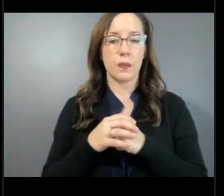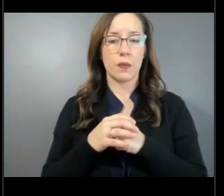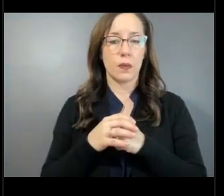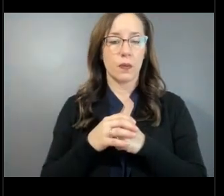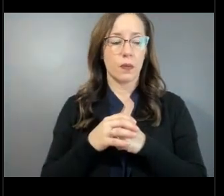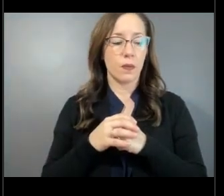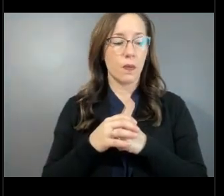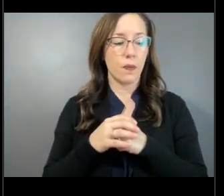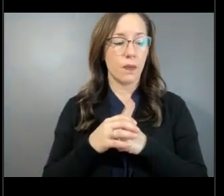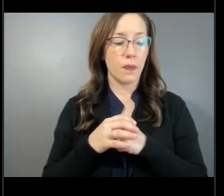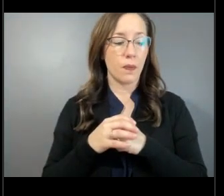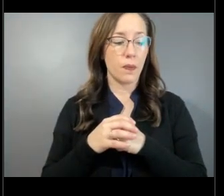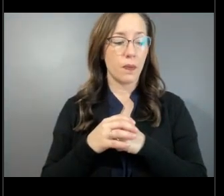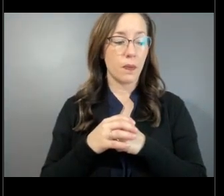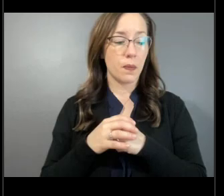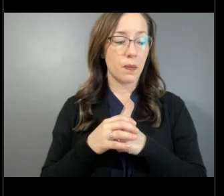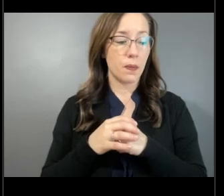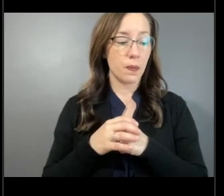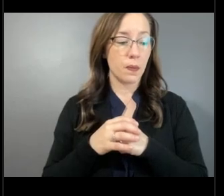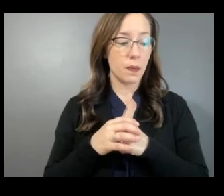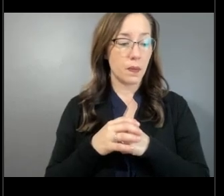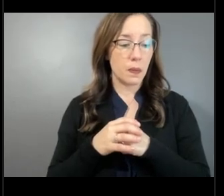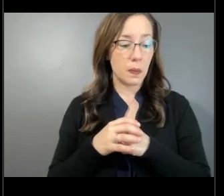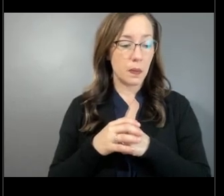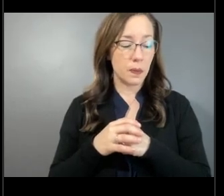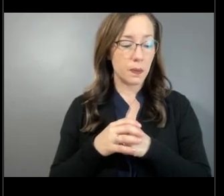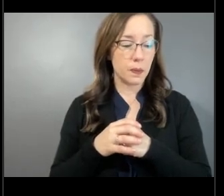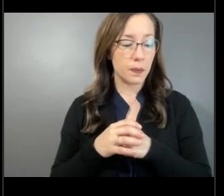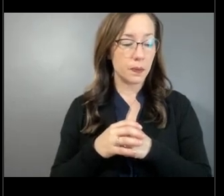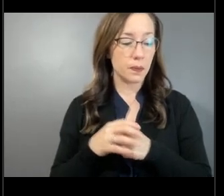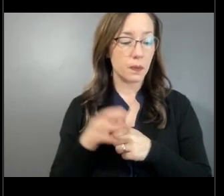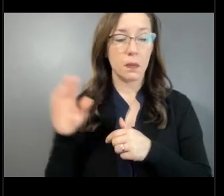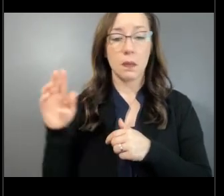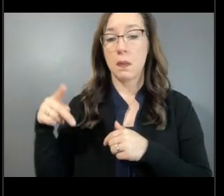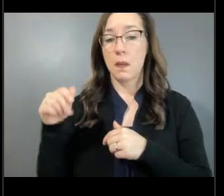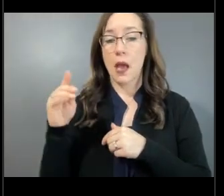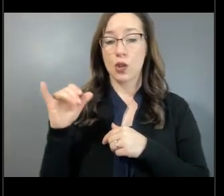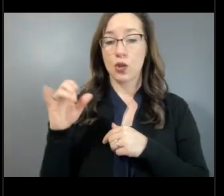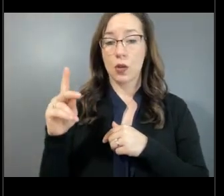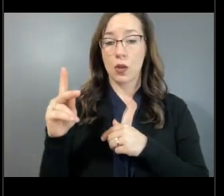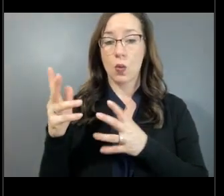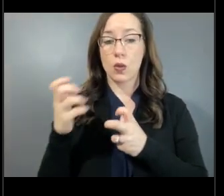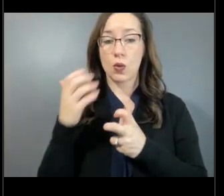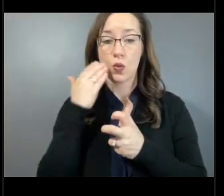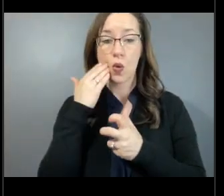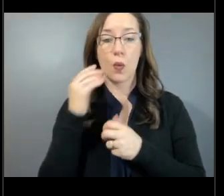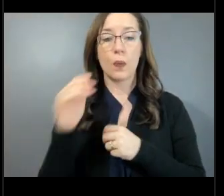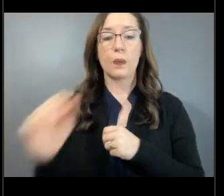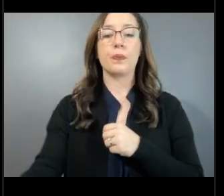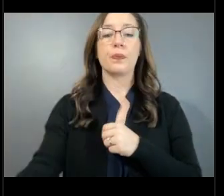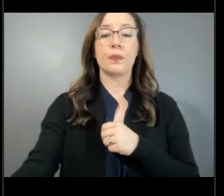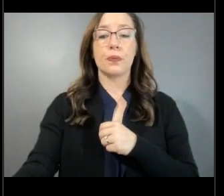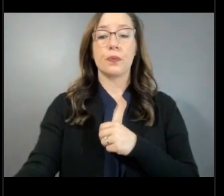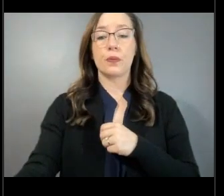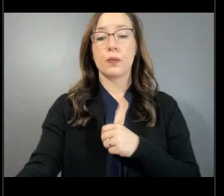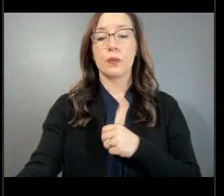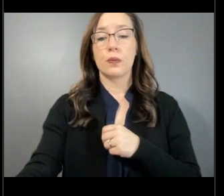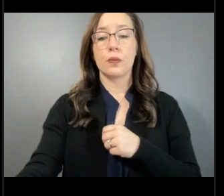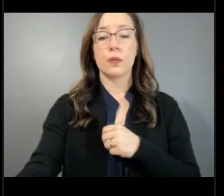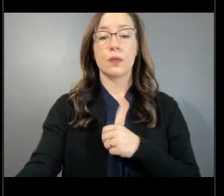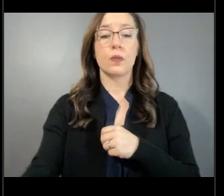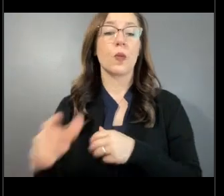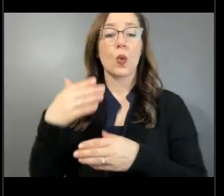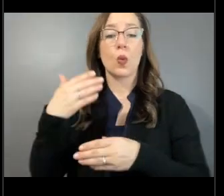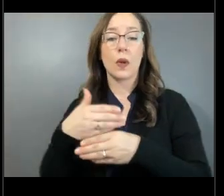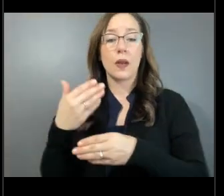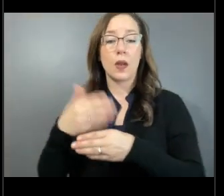We have a question from Patrick, and Patrick wants to know, is a window latch for